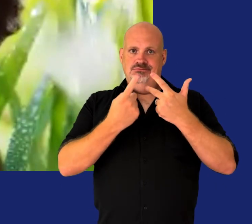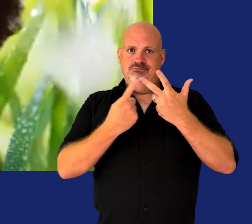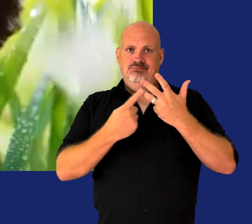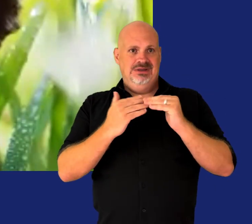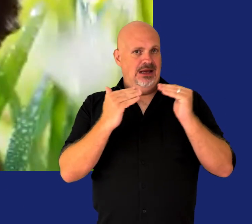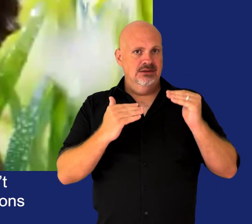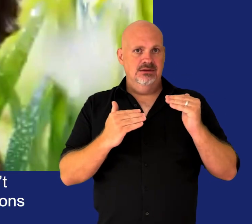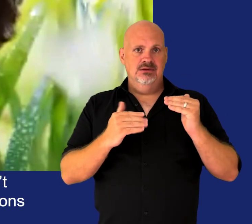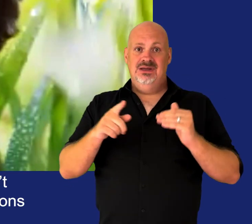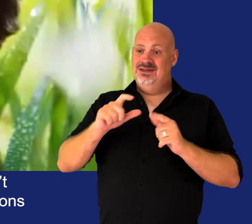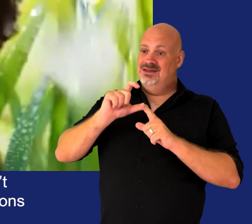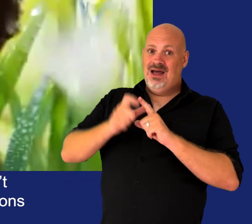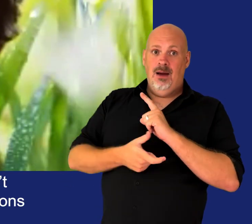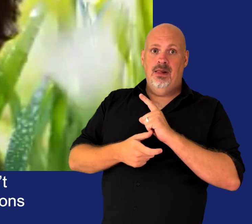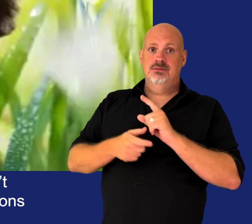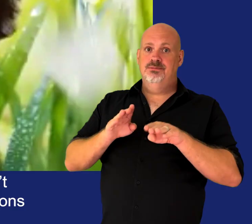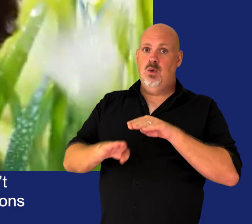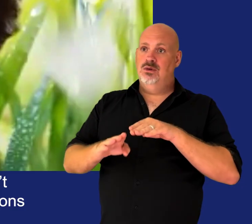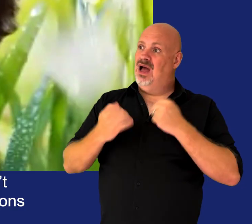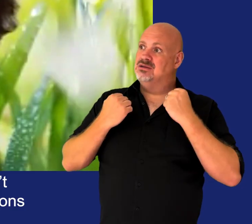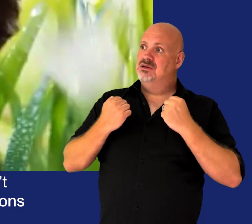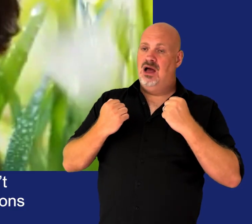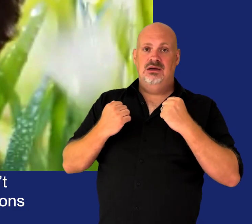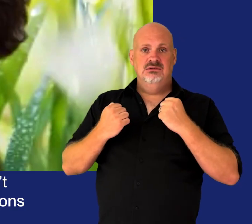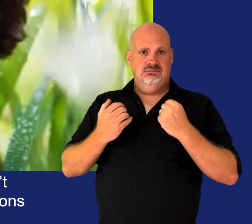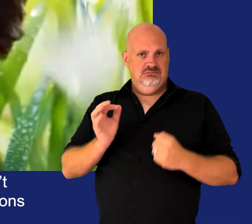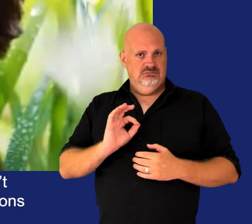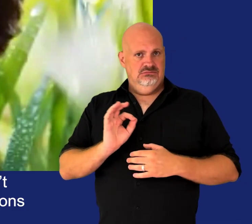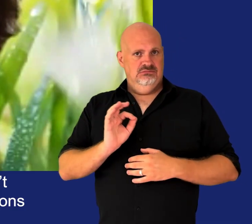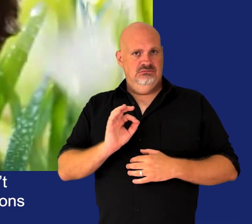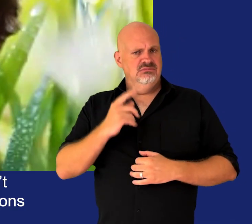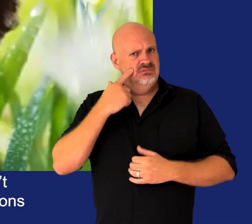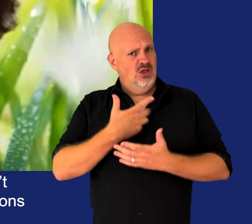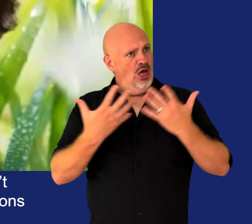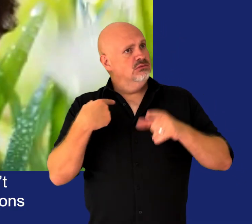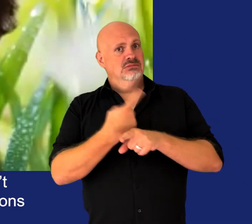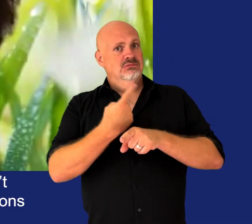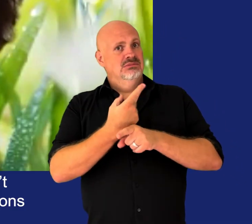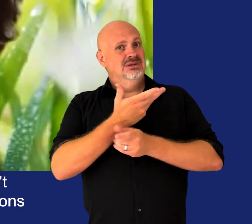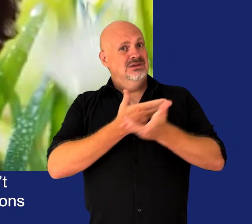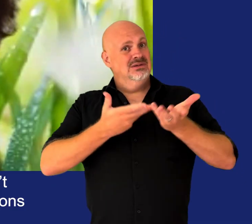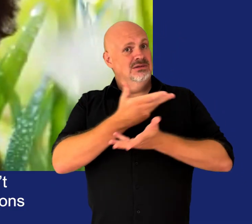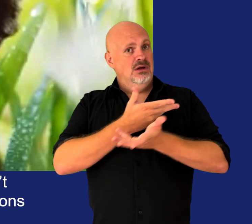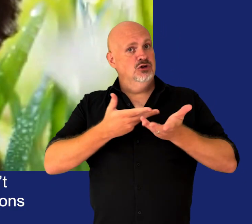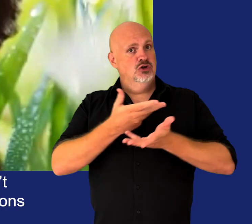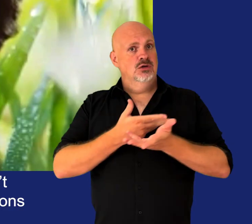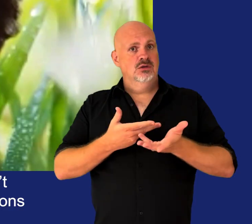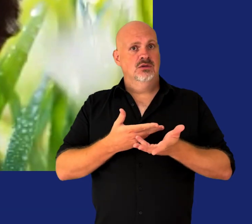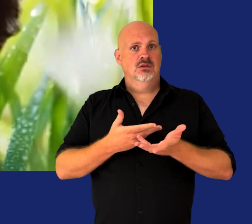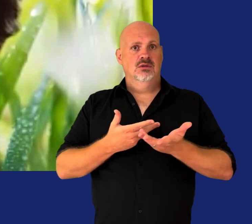standard, but disabled sport and exercise isn't. I think we've had a lot of